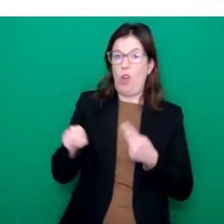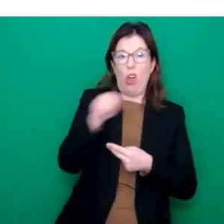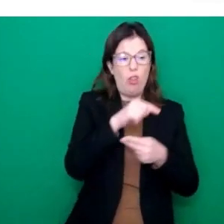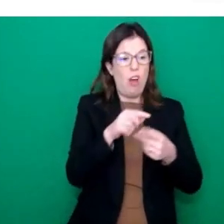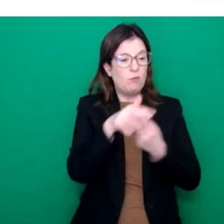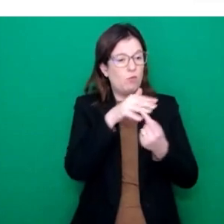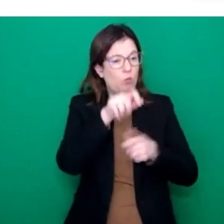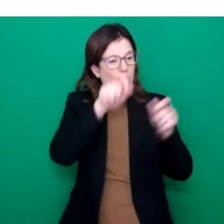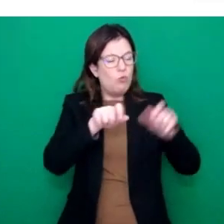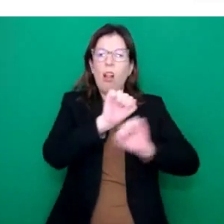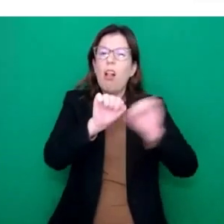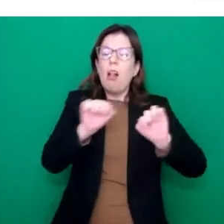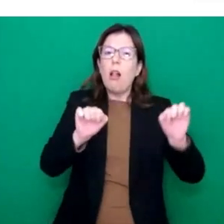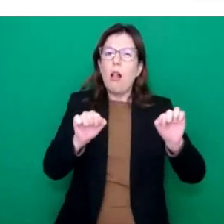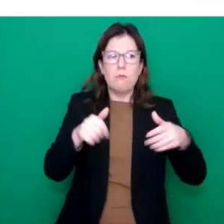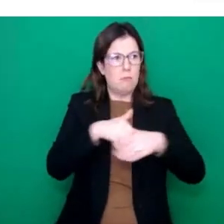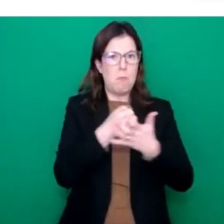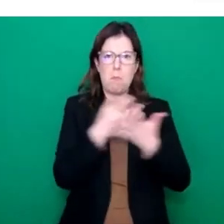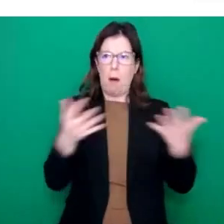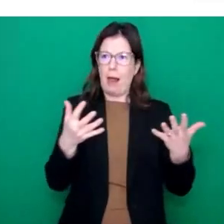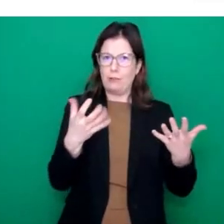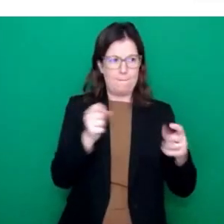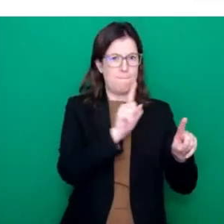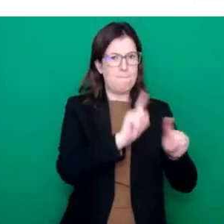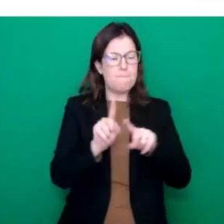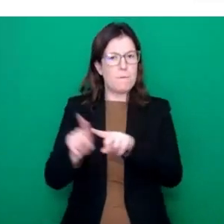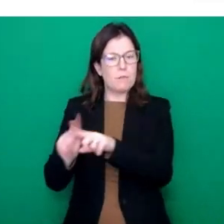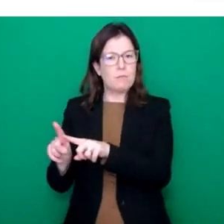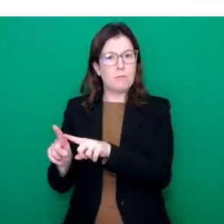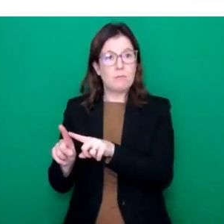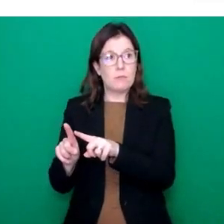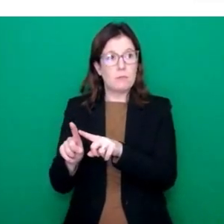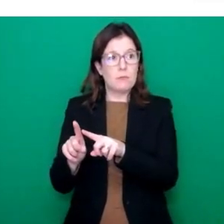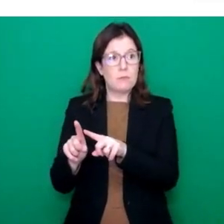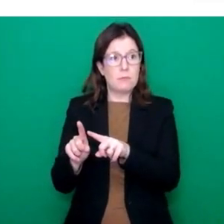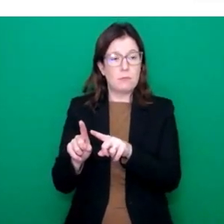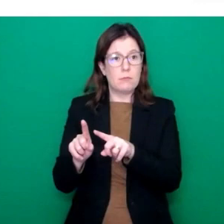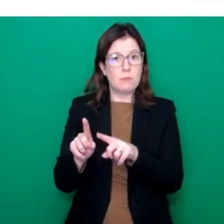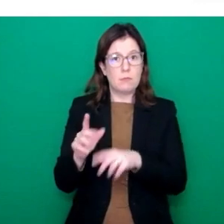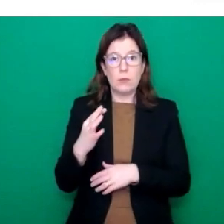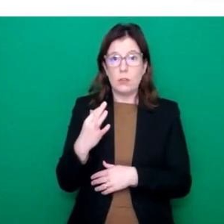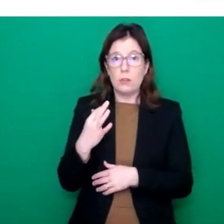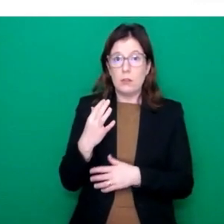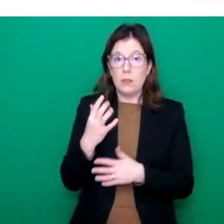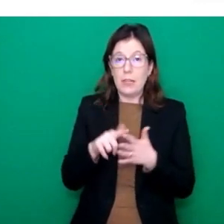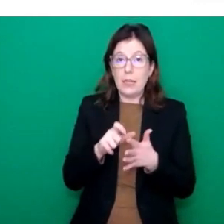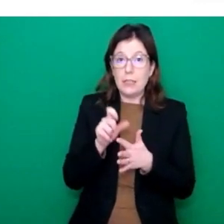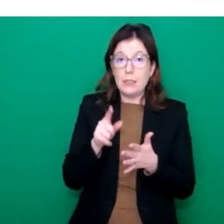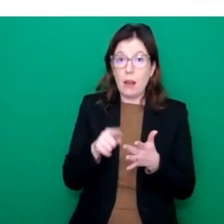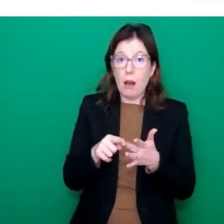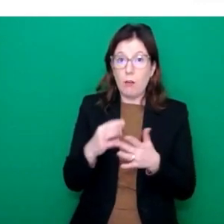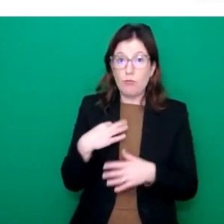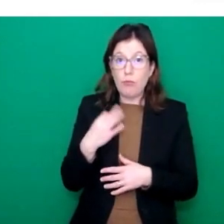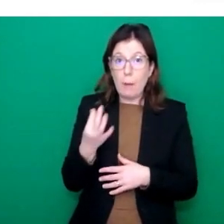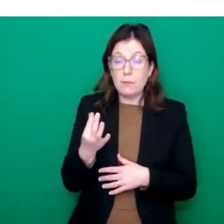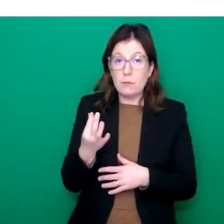socio-demographic that makes up our population. How much is the current percentage of representation within the EDI figures across the board for each